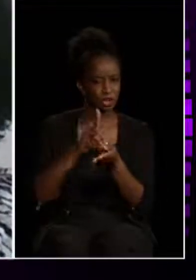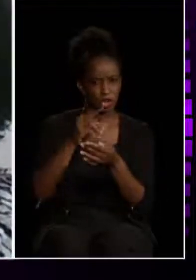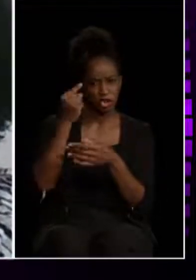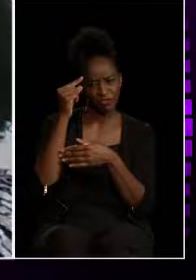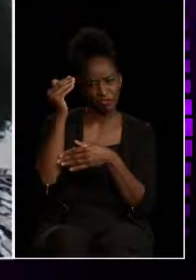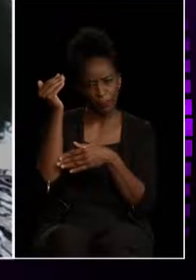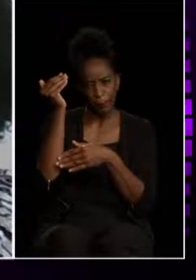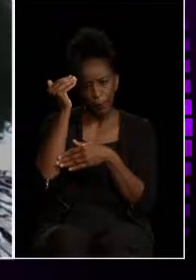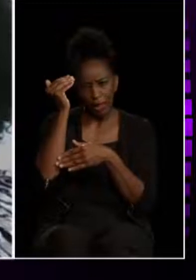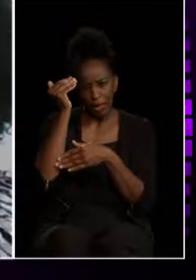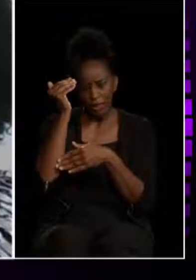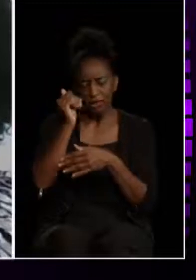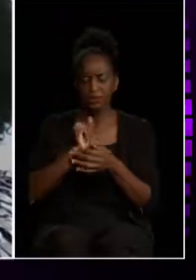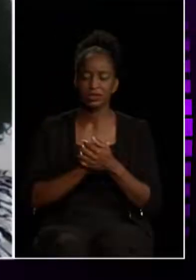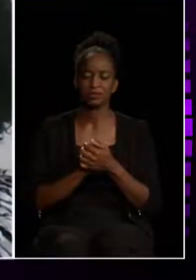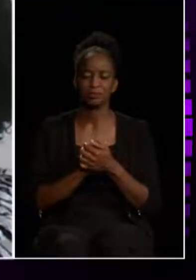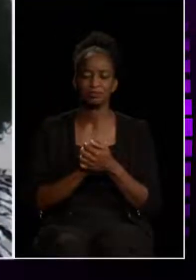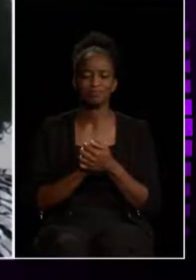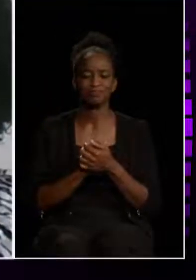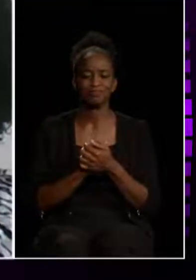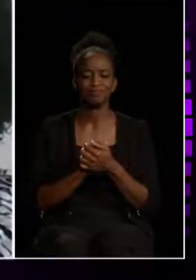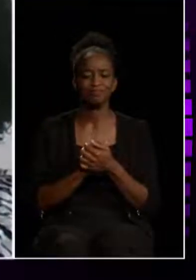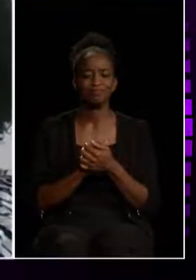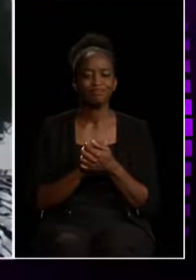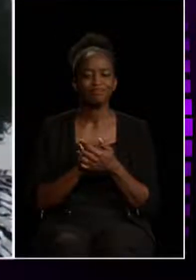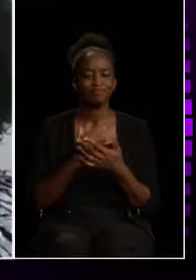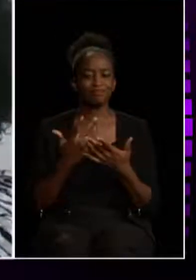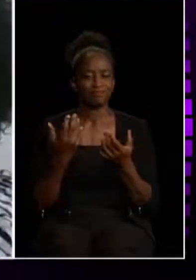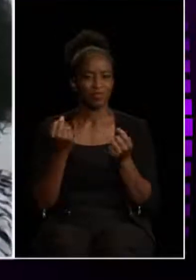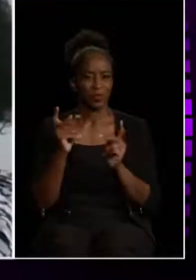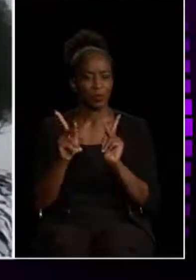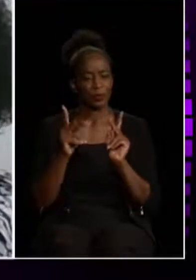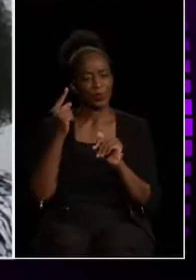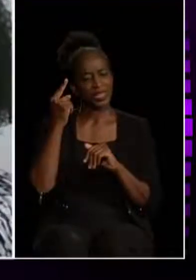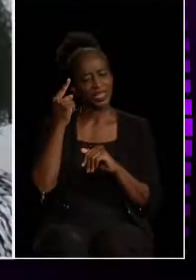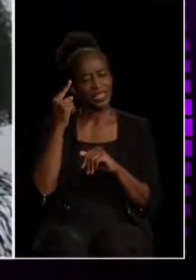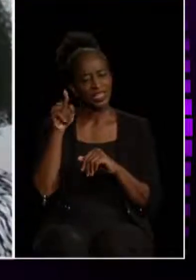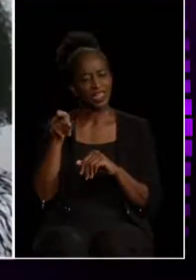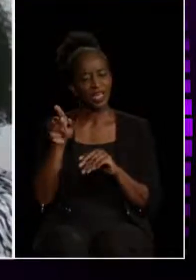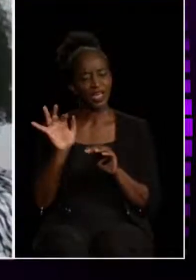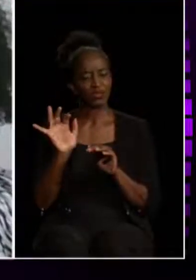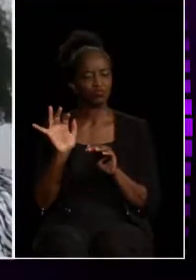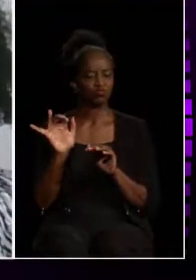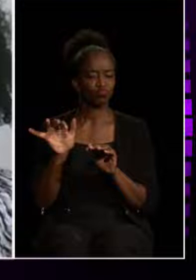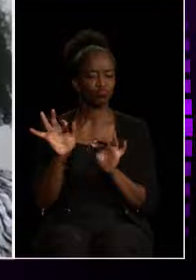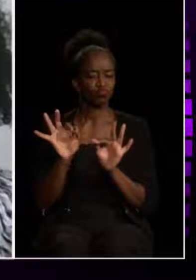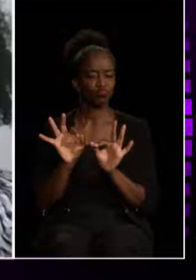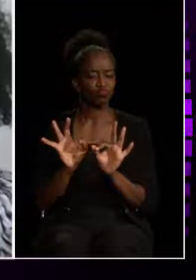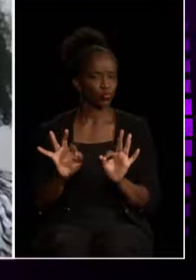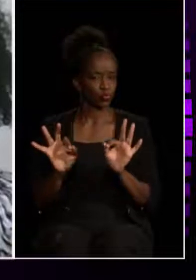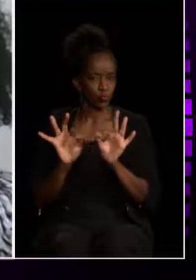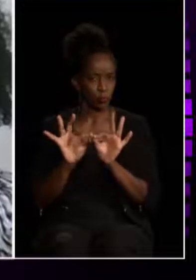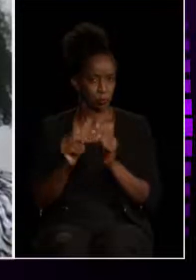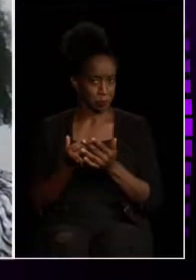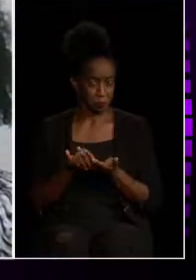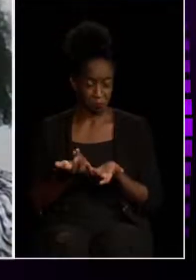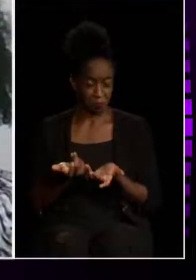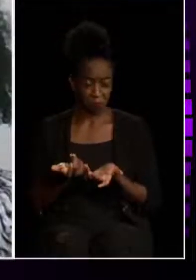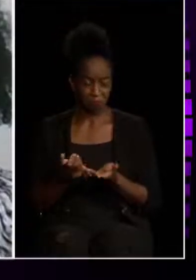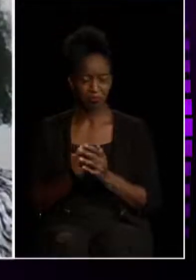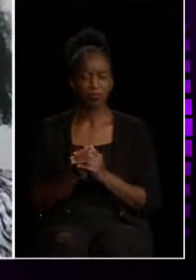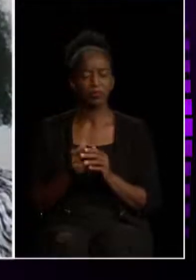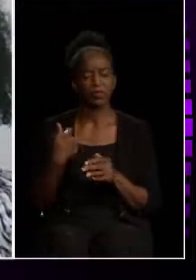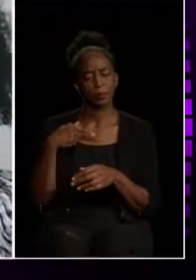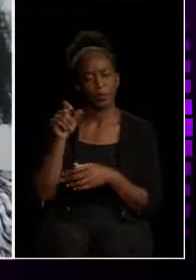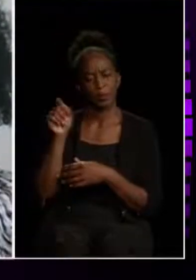not very well recognized in Barbados. My question to you, do you think at this point in time mental health is something